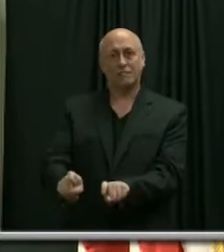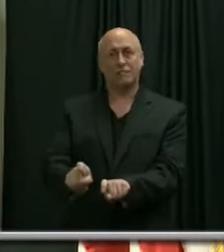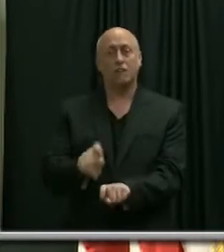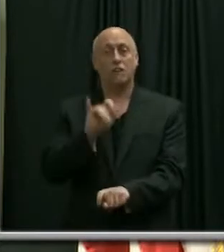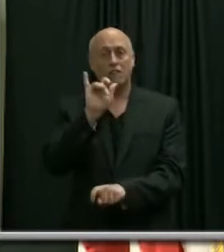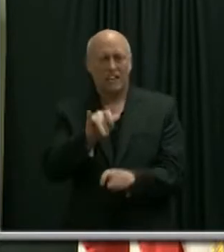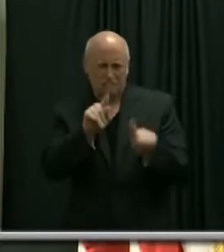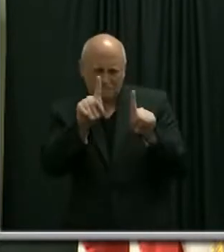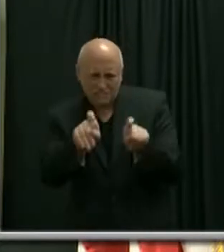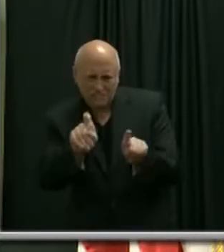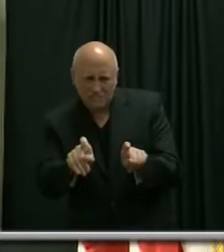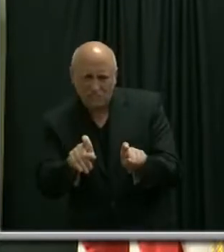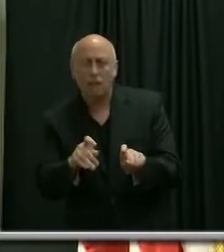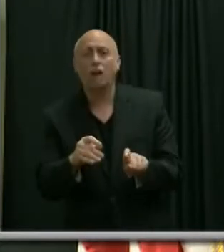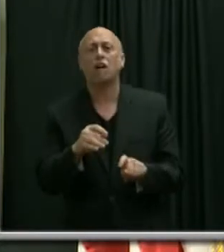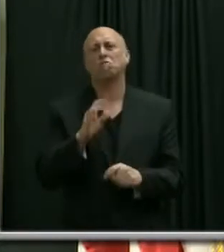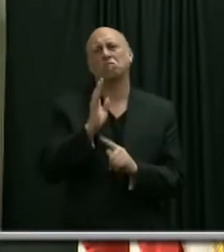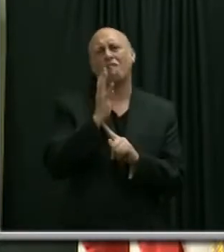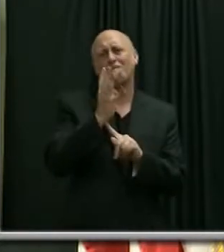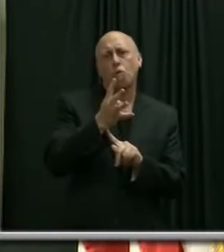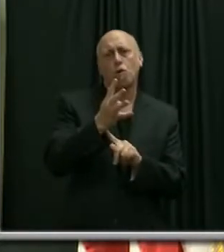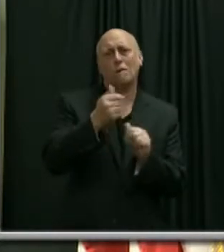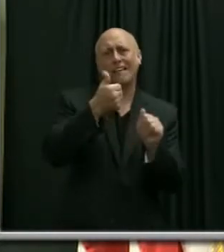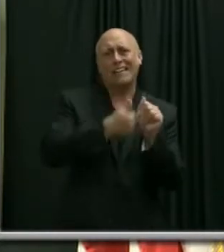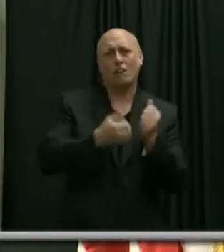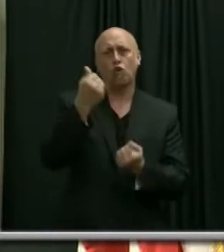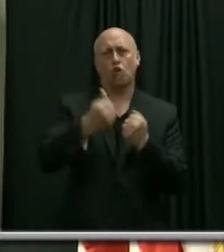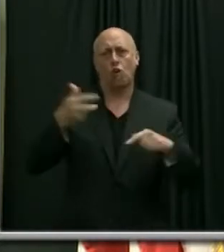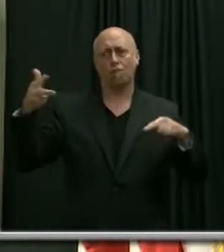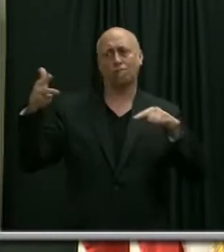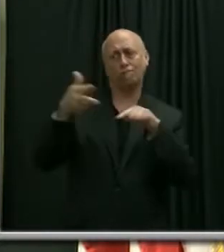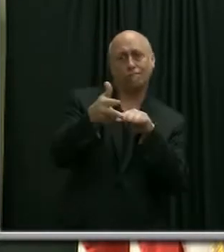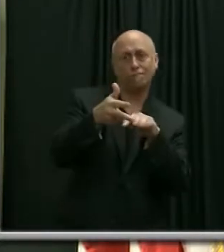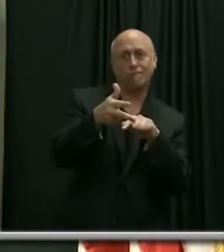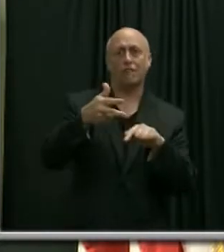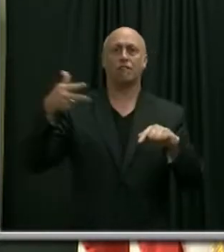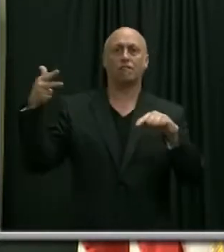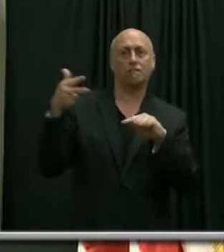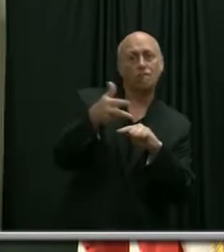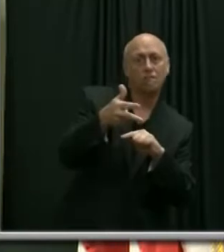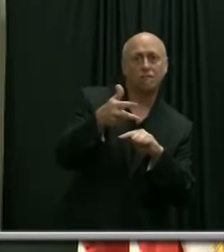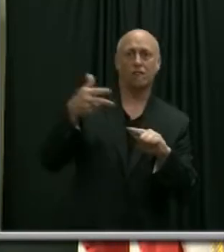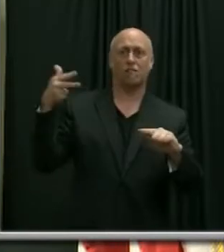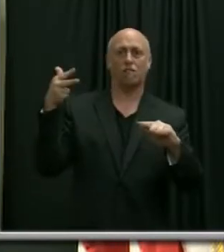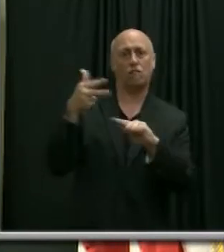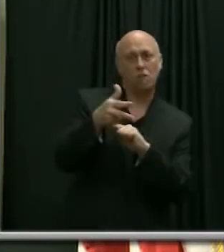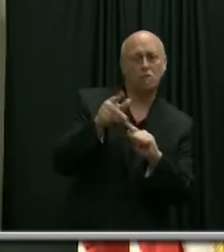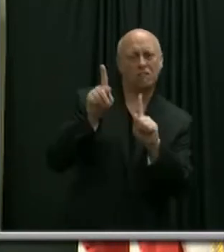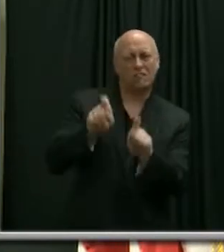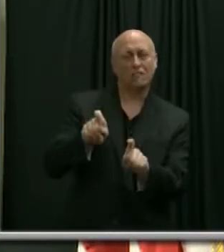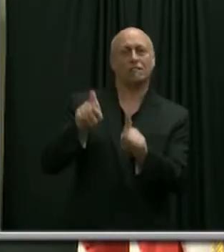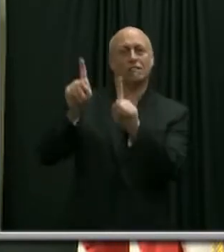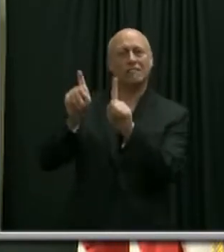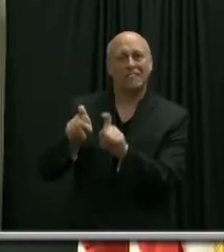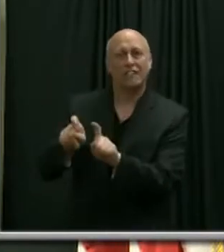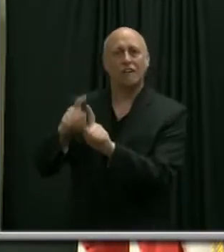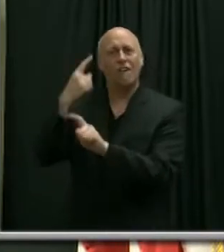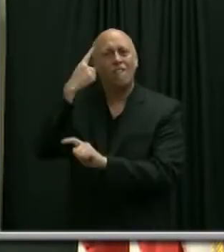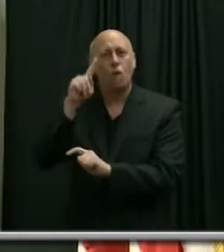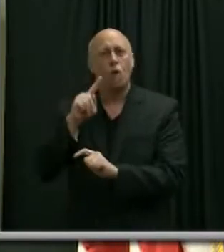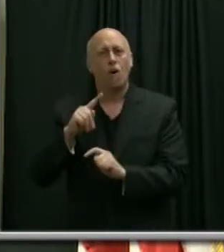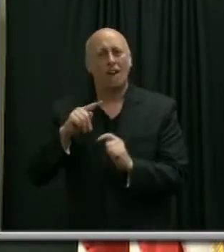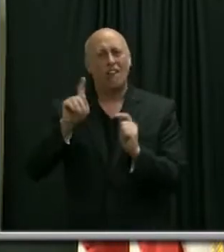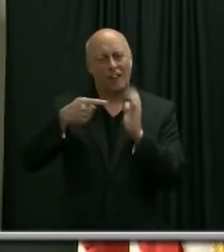and the testing took approximately 4 minutes per car. I want to credit everyone that played a part, from the